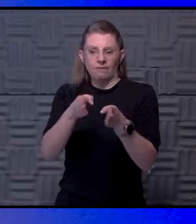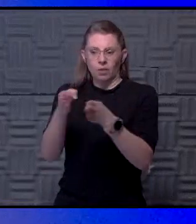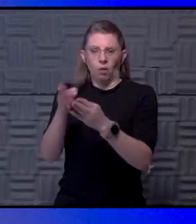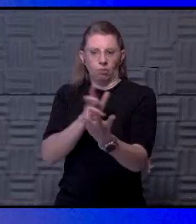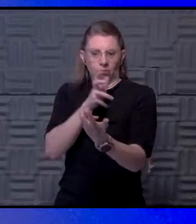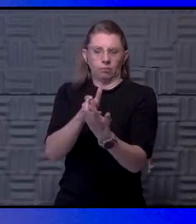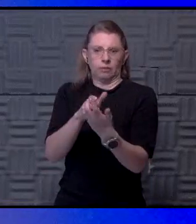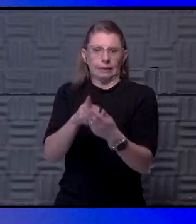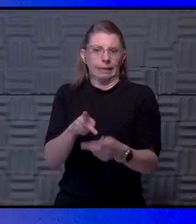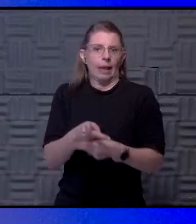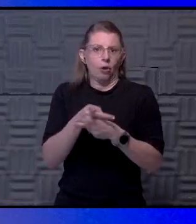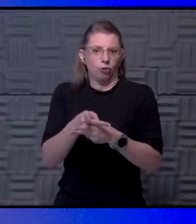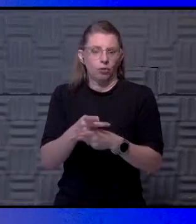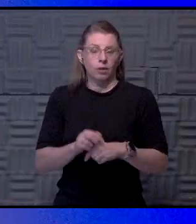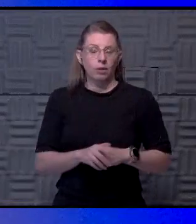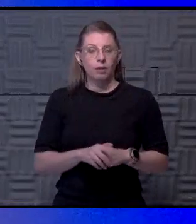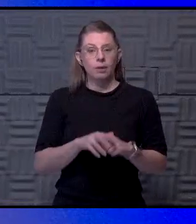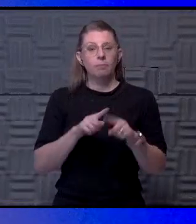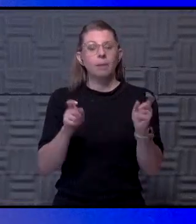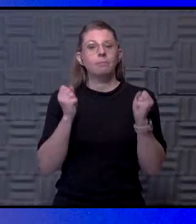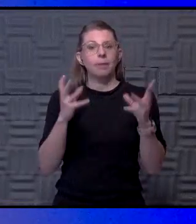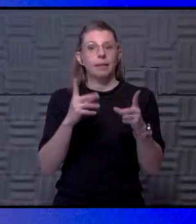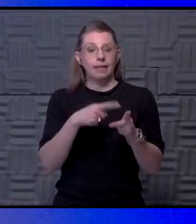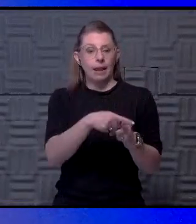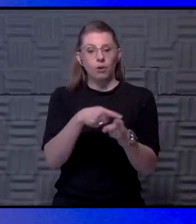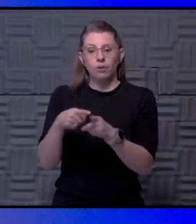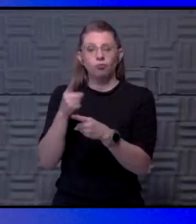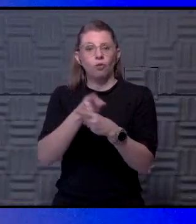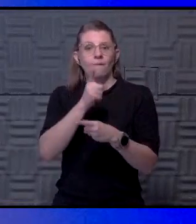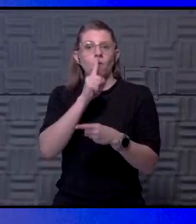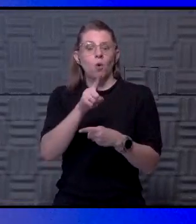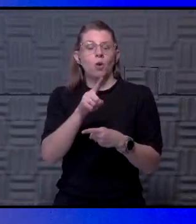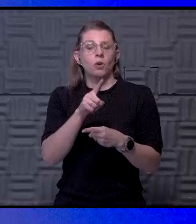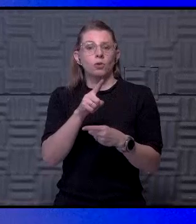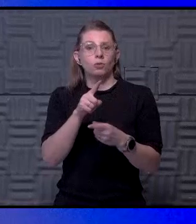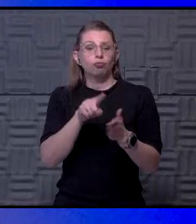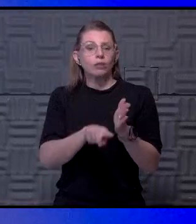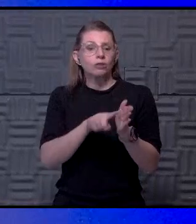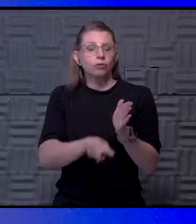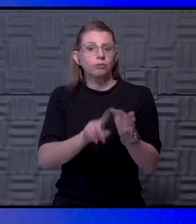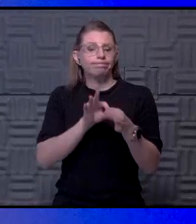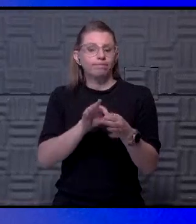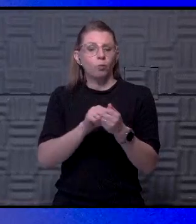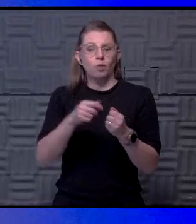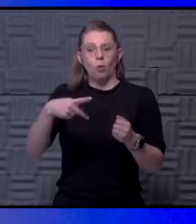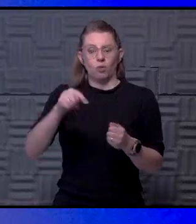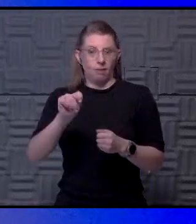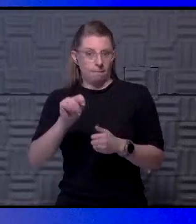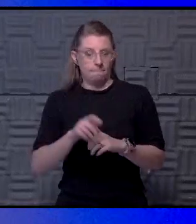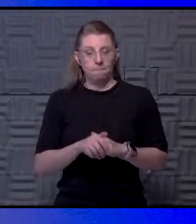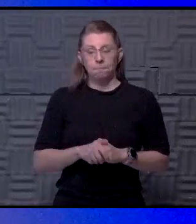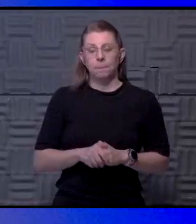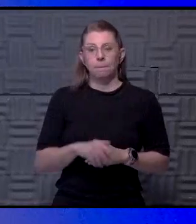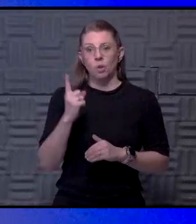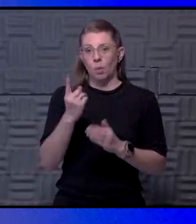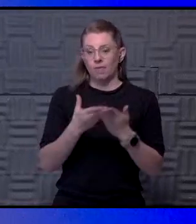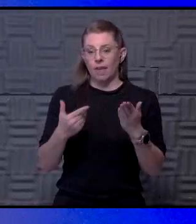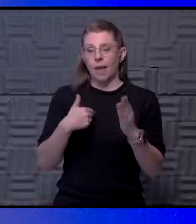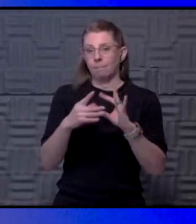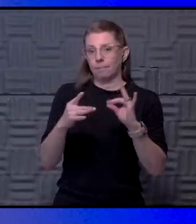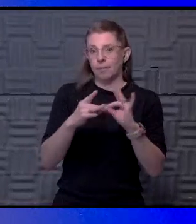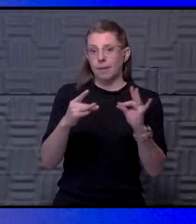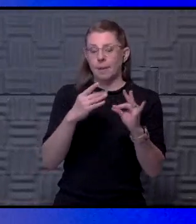of areas that are ripe for research in proton therapy. One of the big things, as I mentioned, is